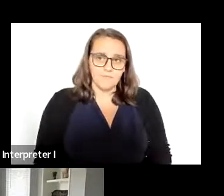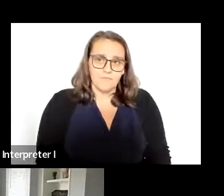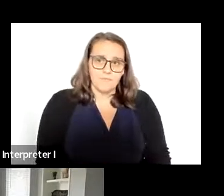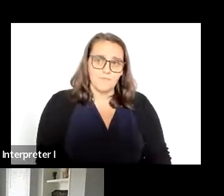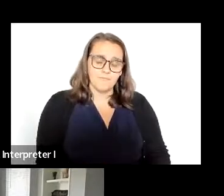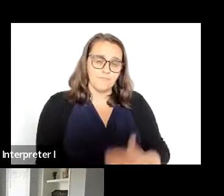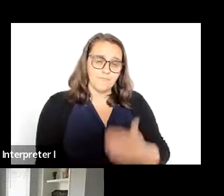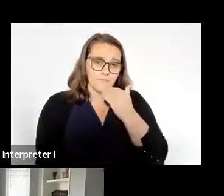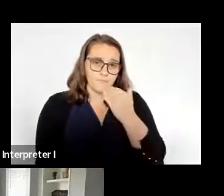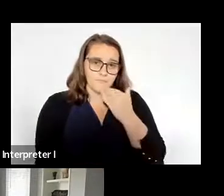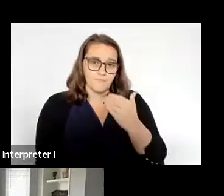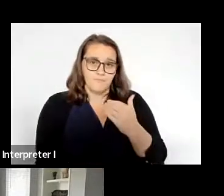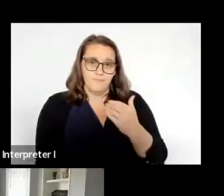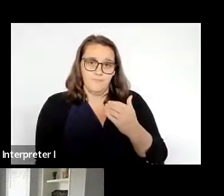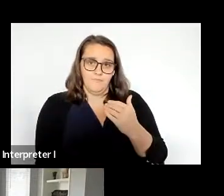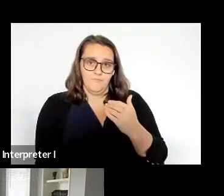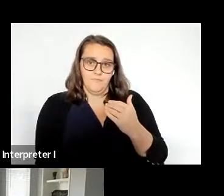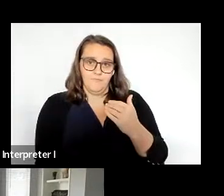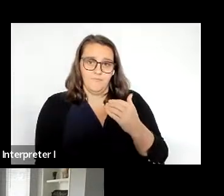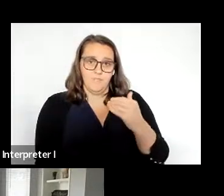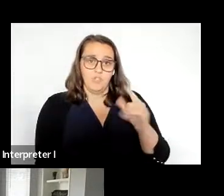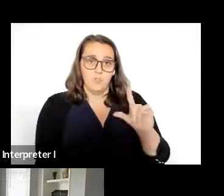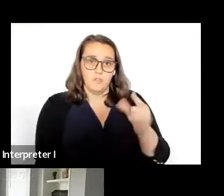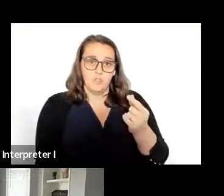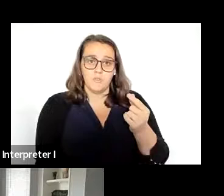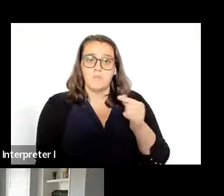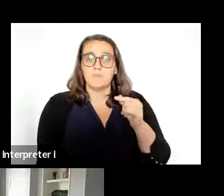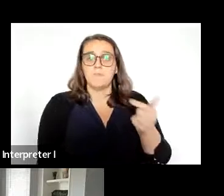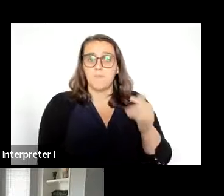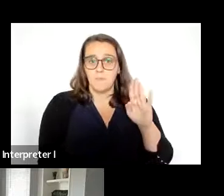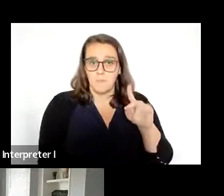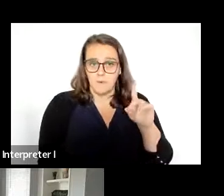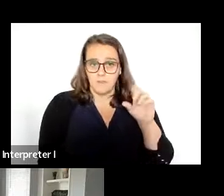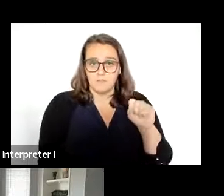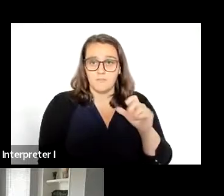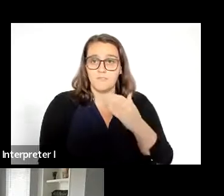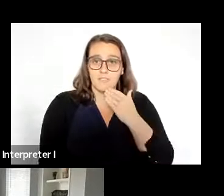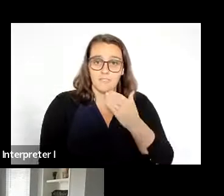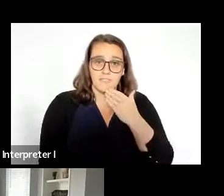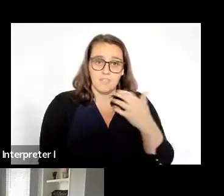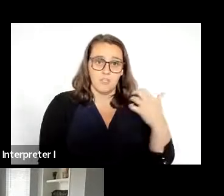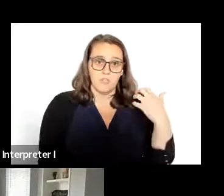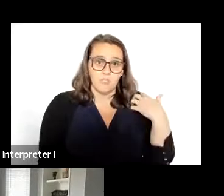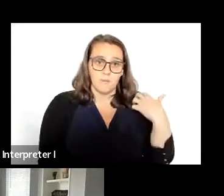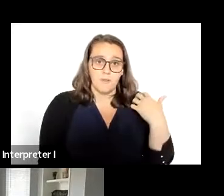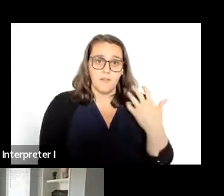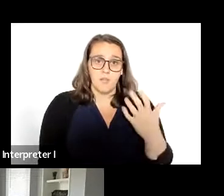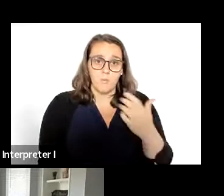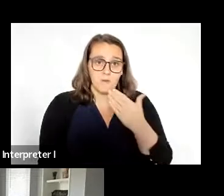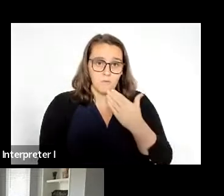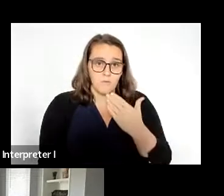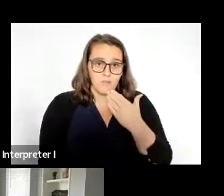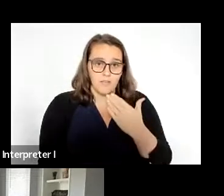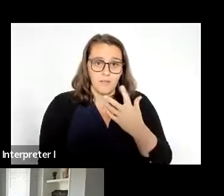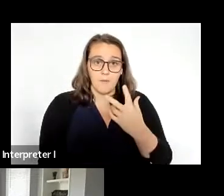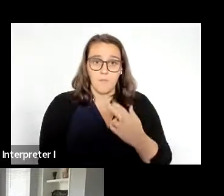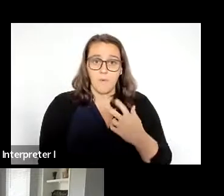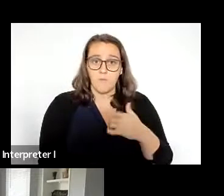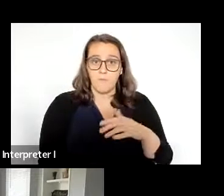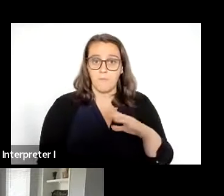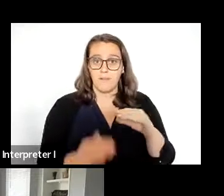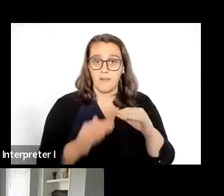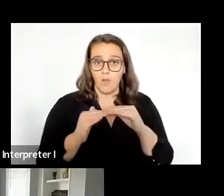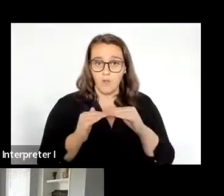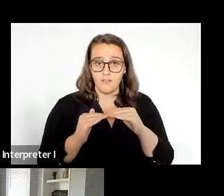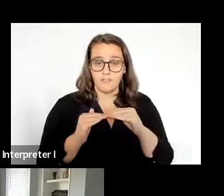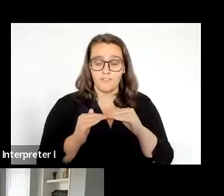Thank you, Councilmember Lewis George. Councilmember Bonds. Thank you, Chairman. And I want to thank both of my colleagues for